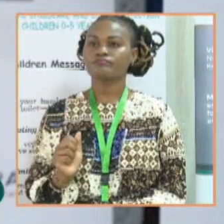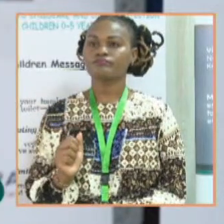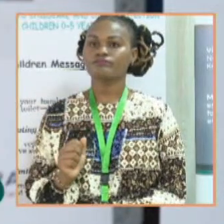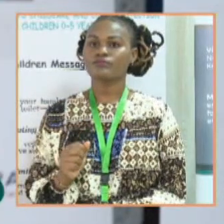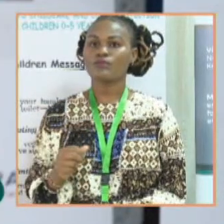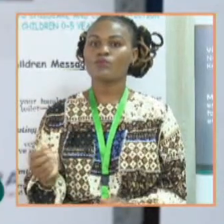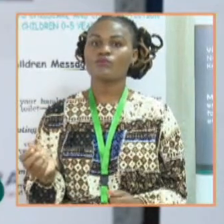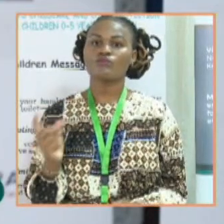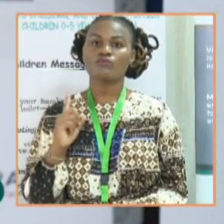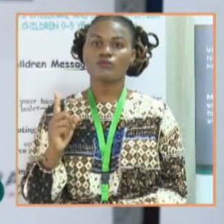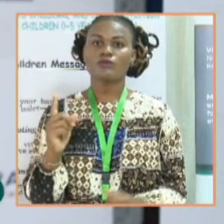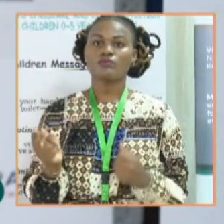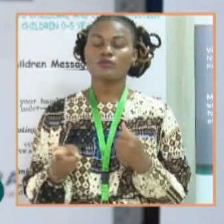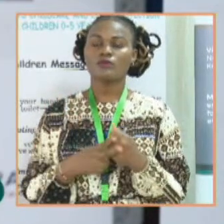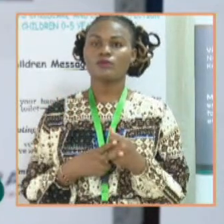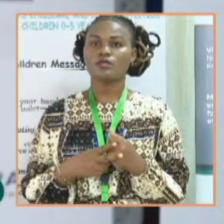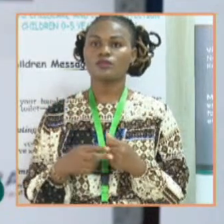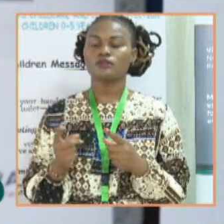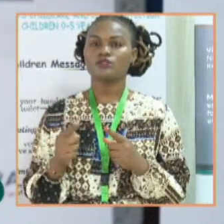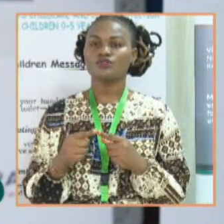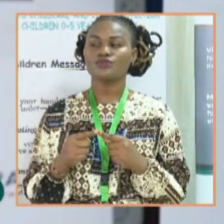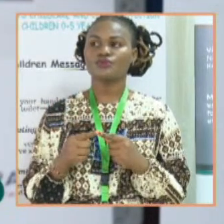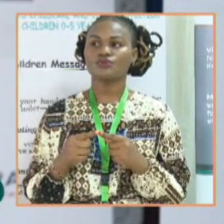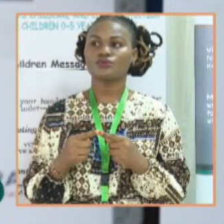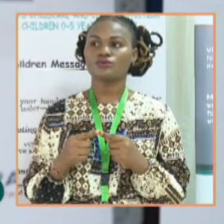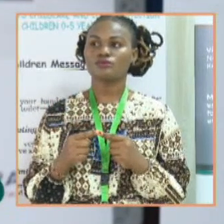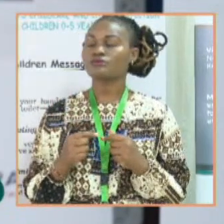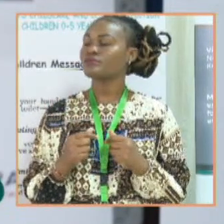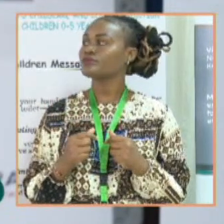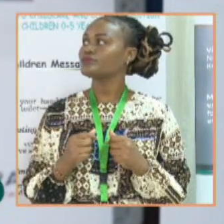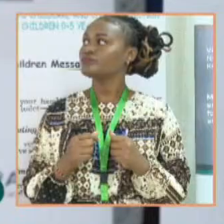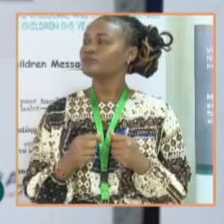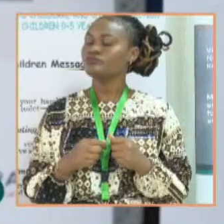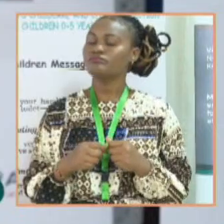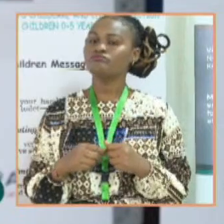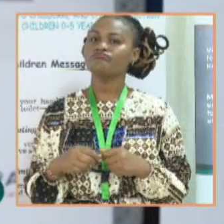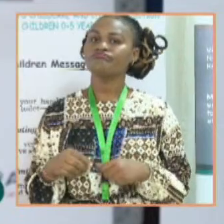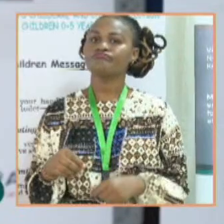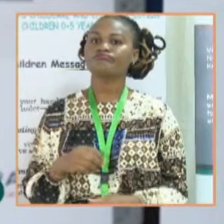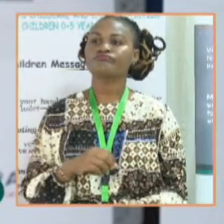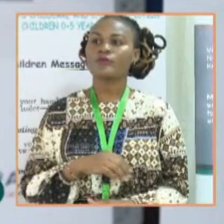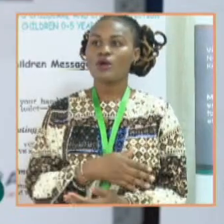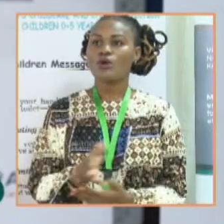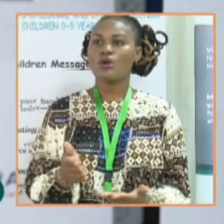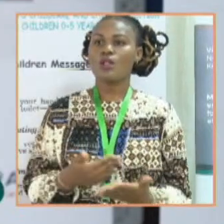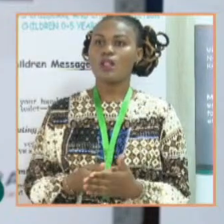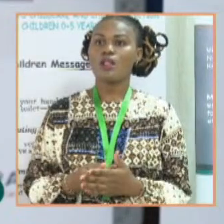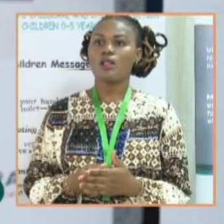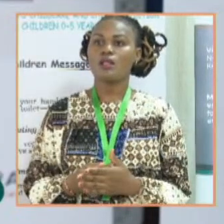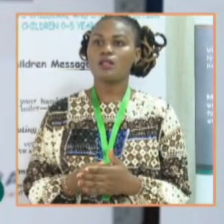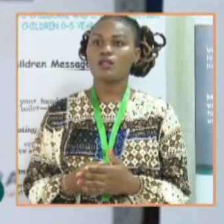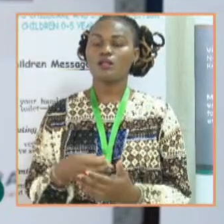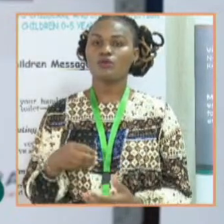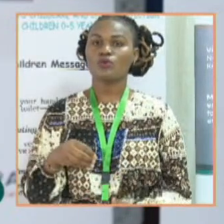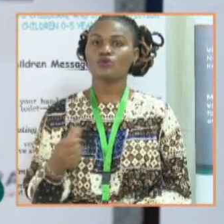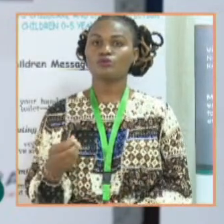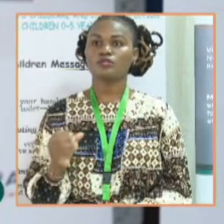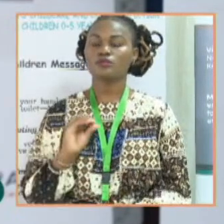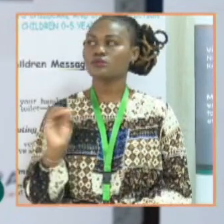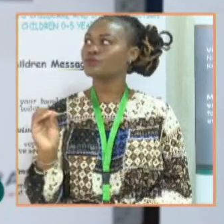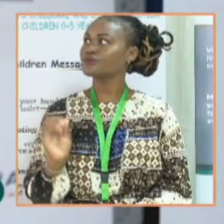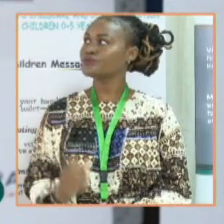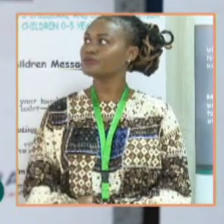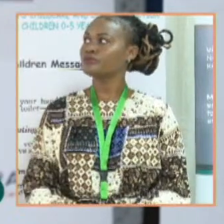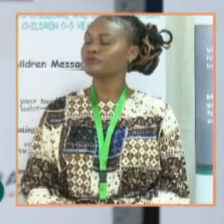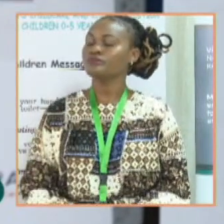to 73%. Same thing. Not all of it is expended. A glimpse of few